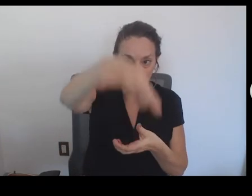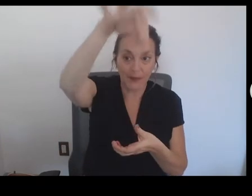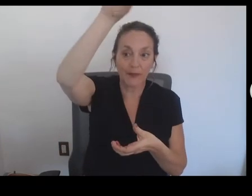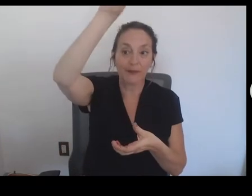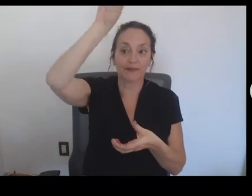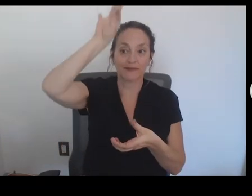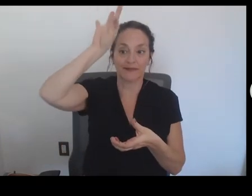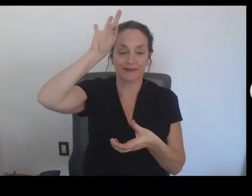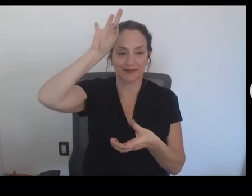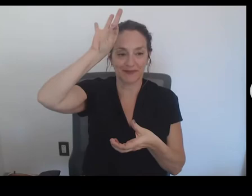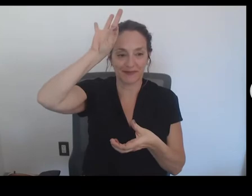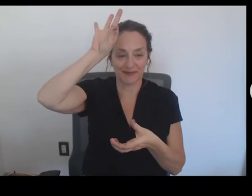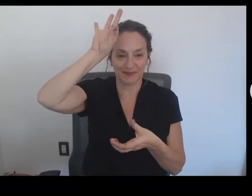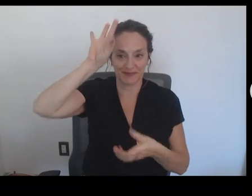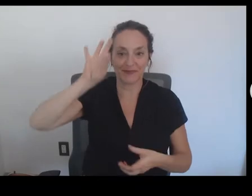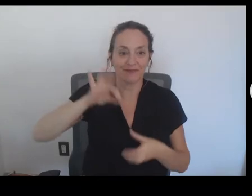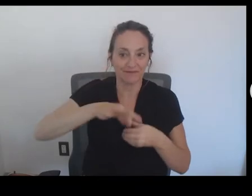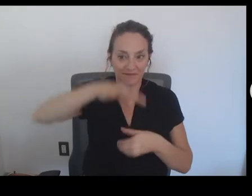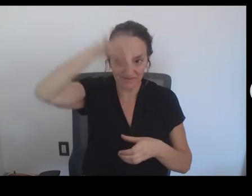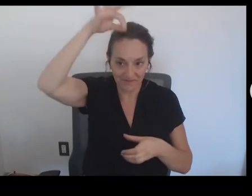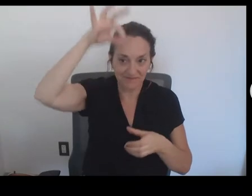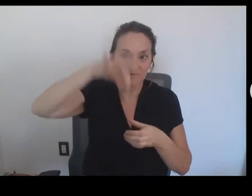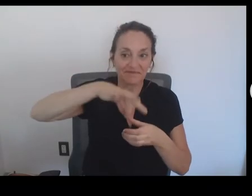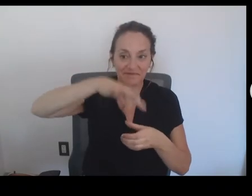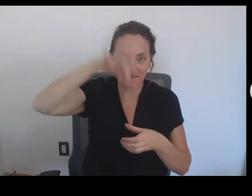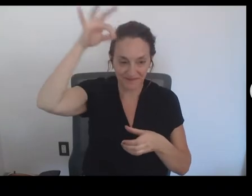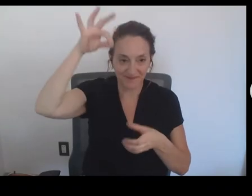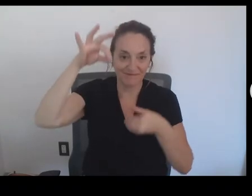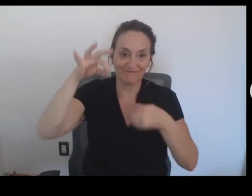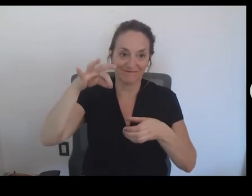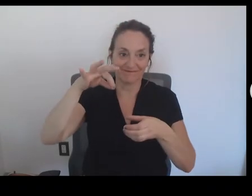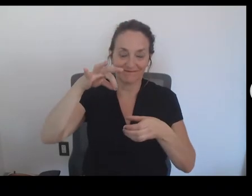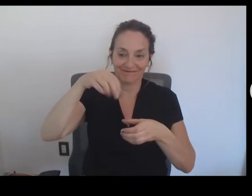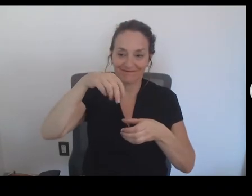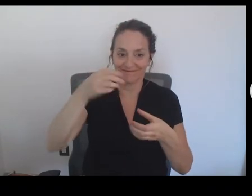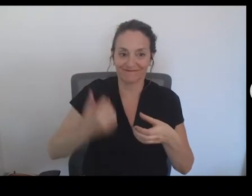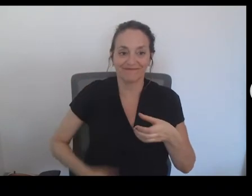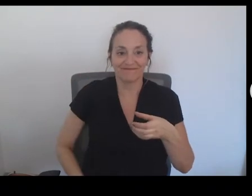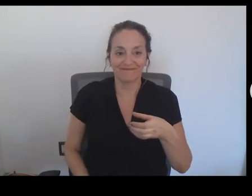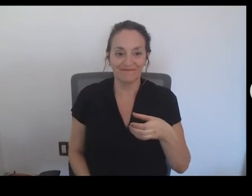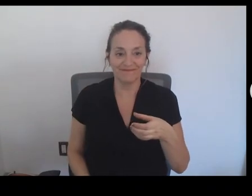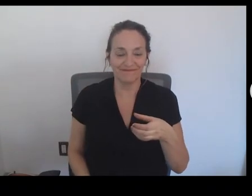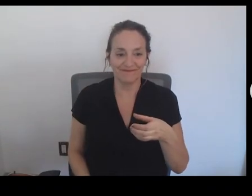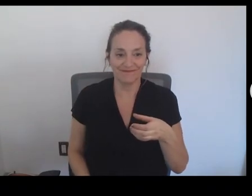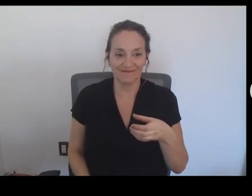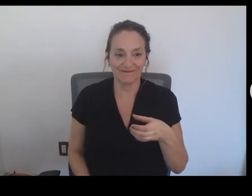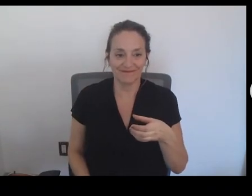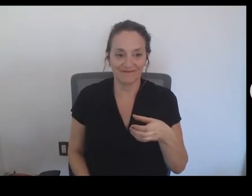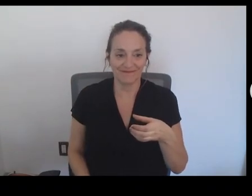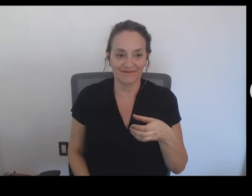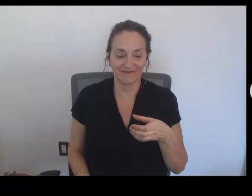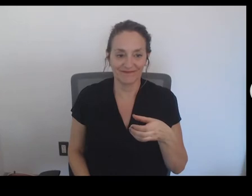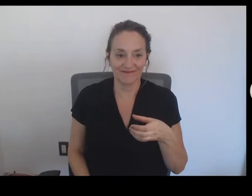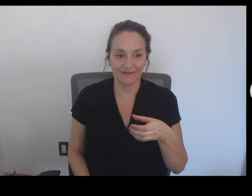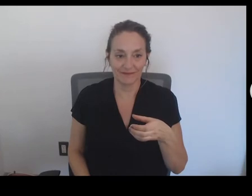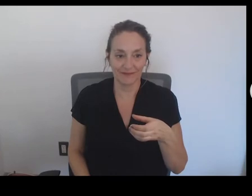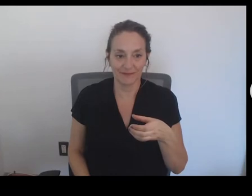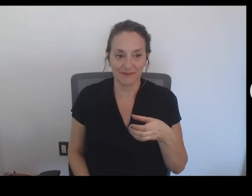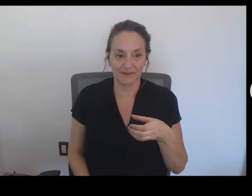and thread your yarn through and pull it up on the inside. Once it's on the end, up where you